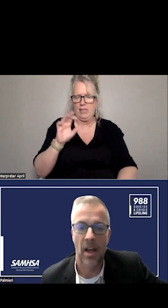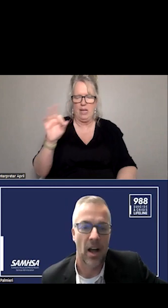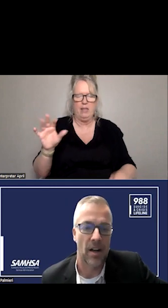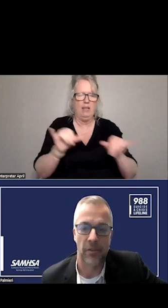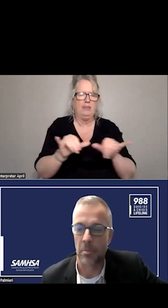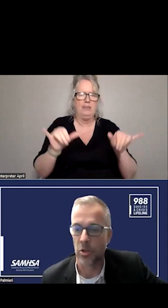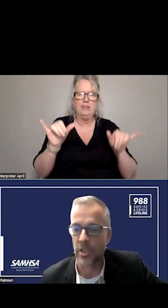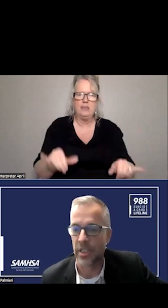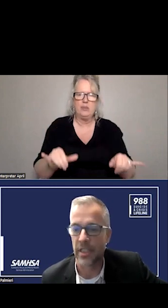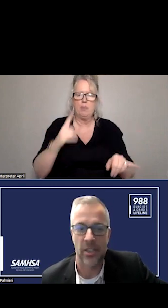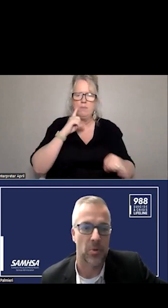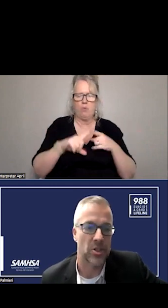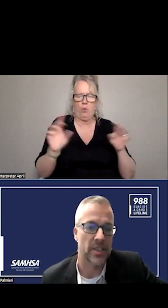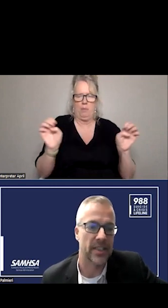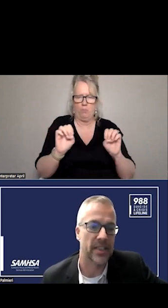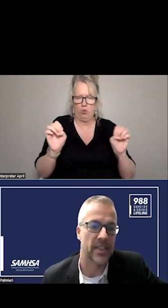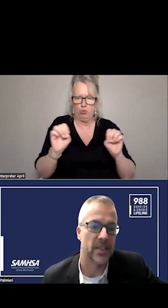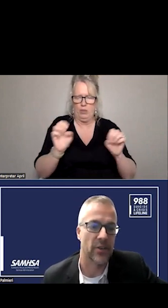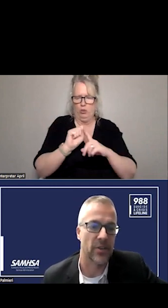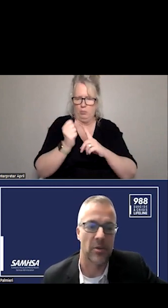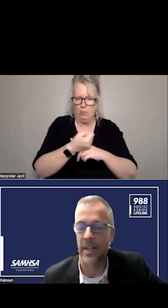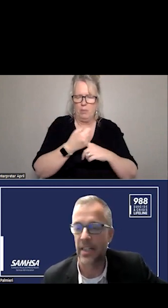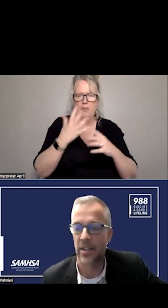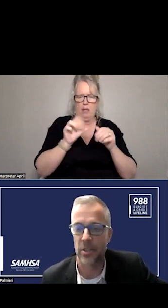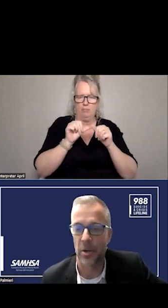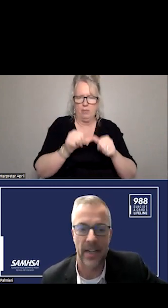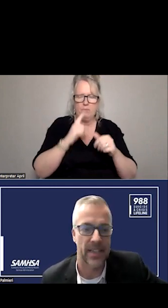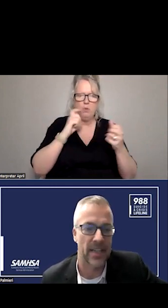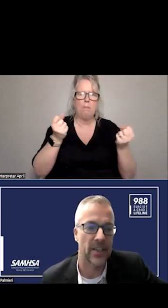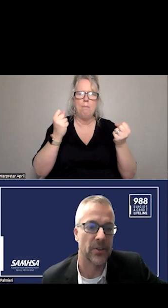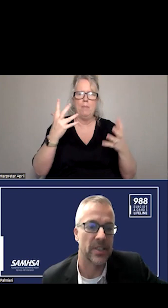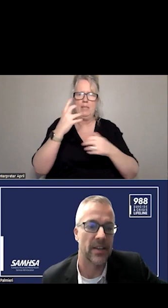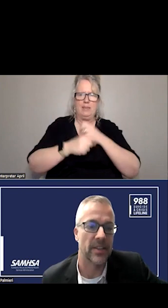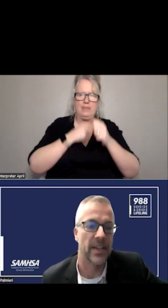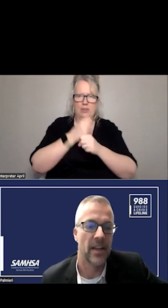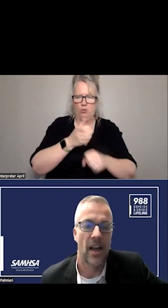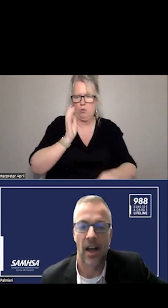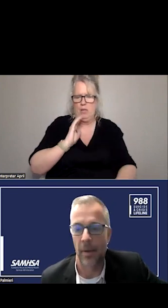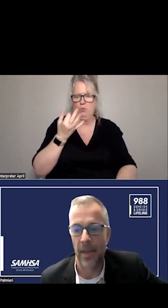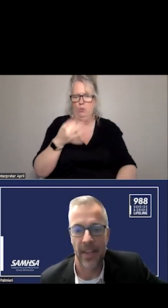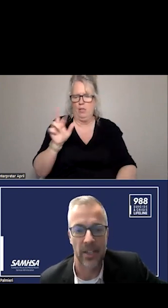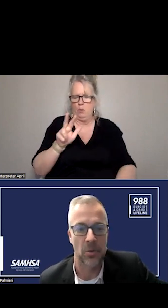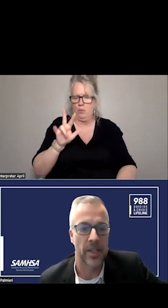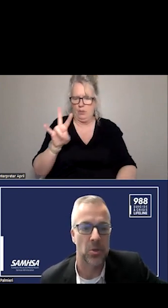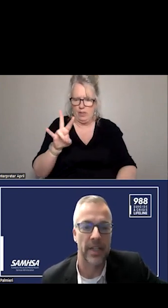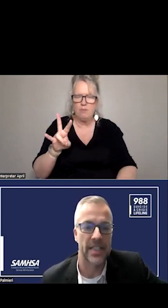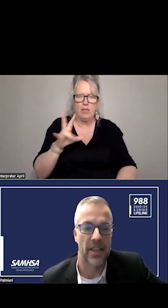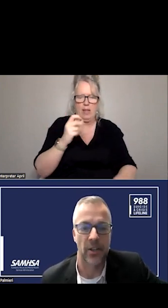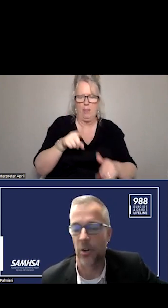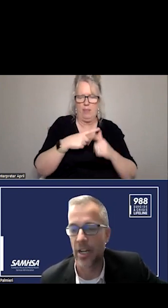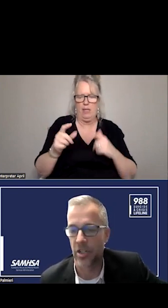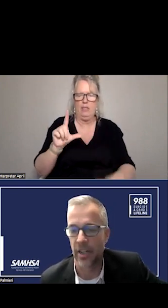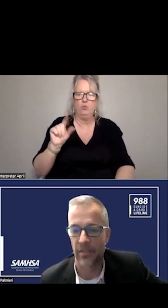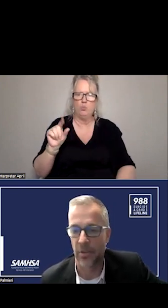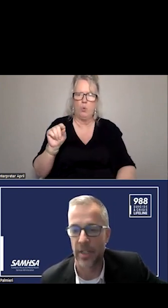system for emergency situations in existence for many years, going back to 1937. And then in 2010,